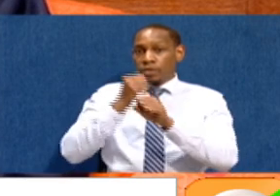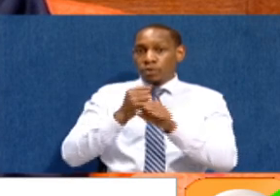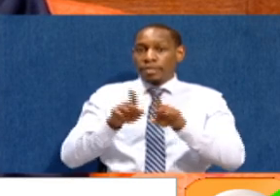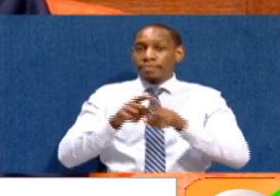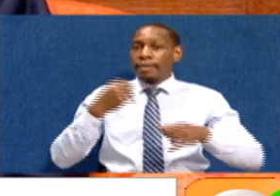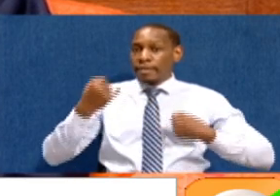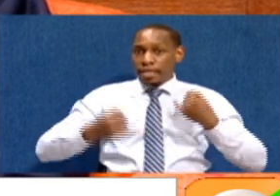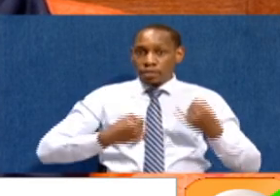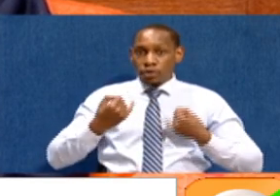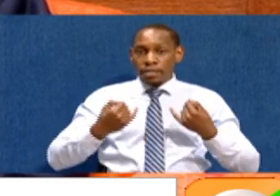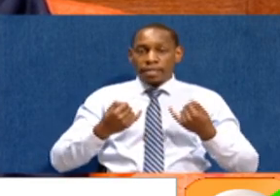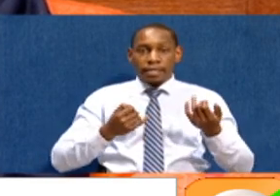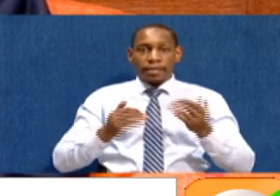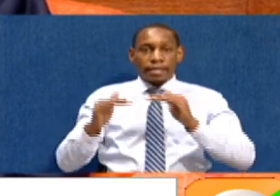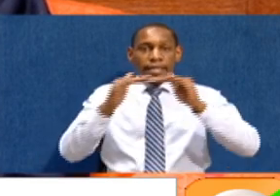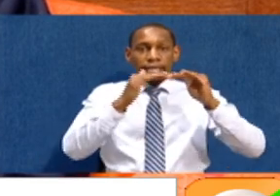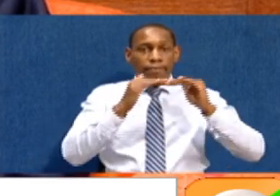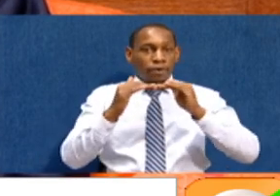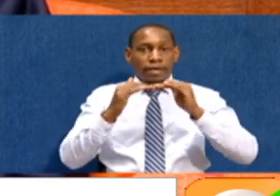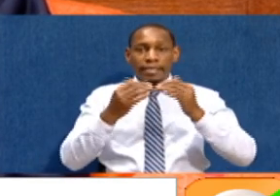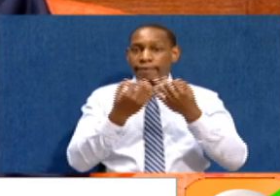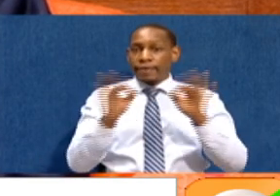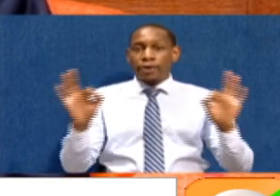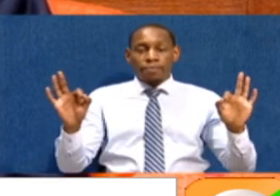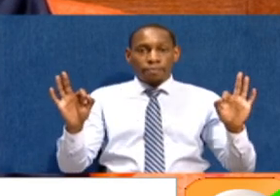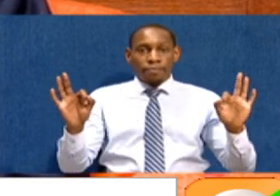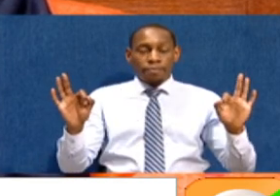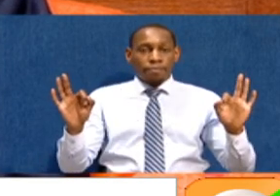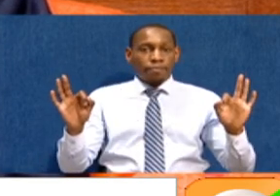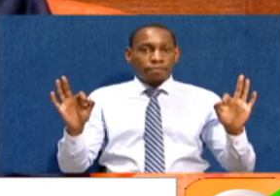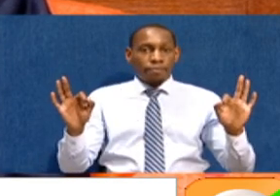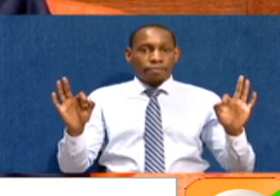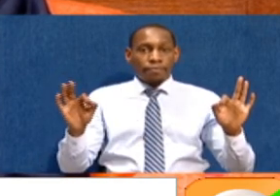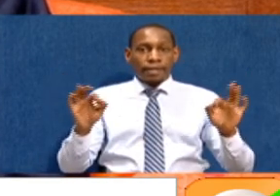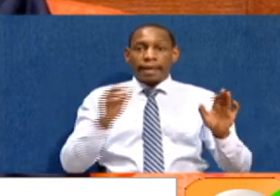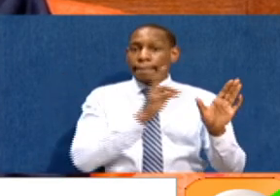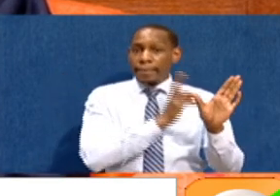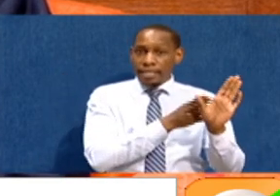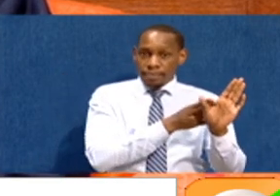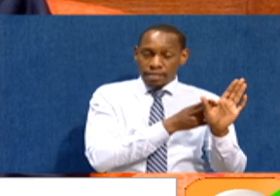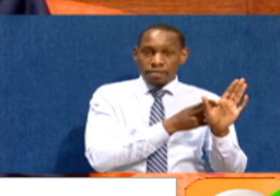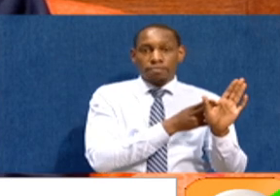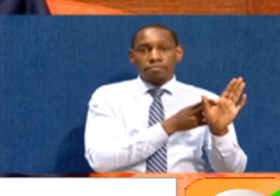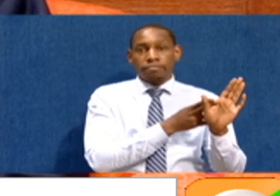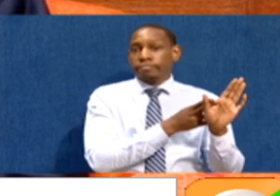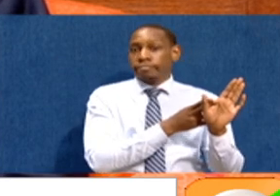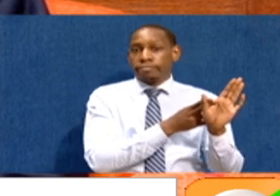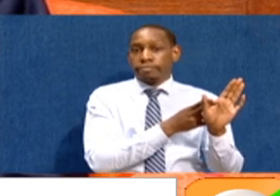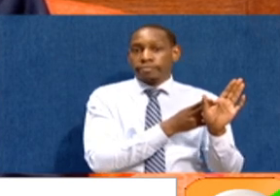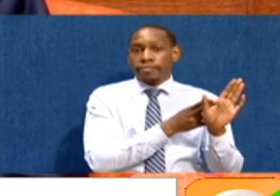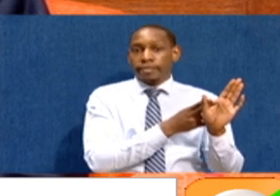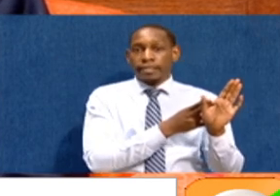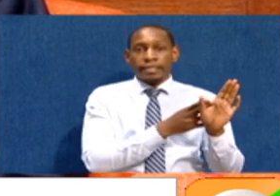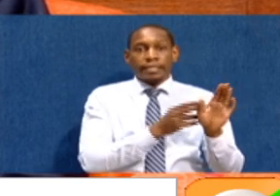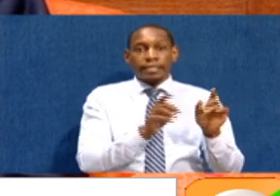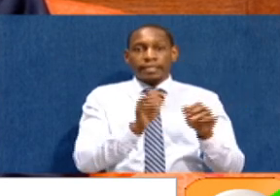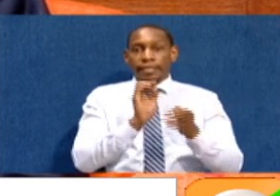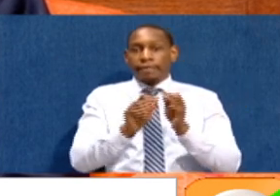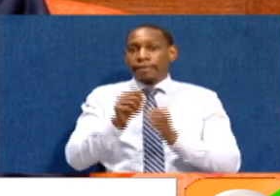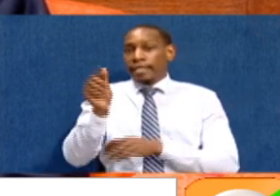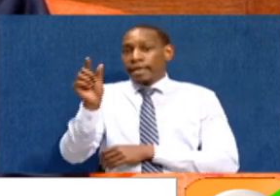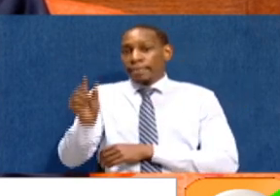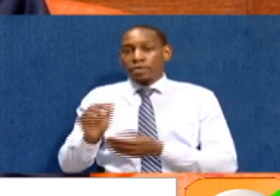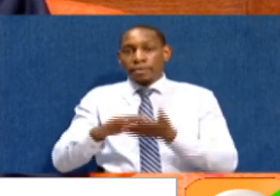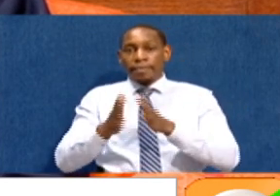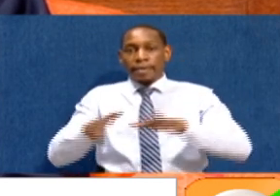enjoy their democratic freedom to participate, and if someone else